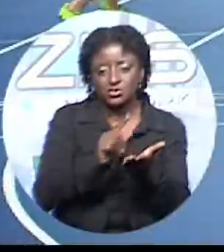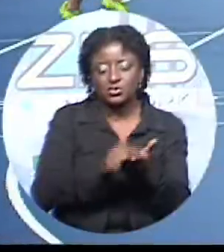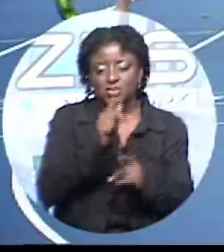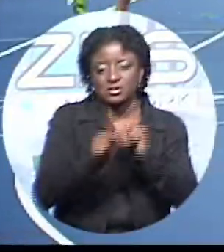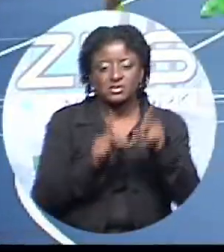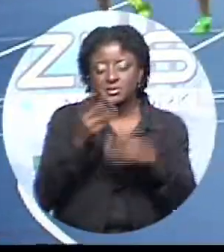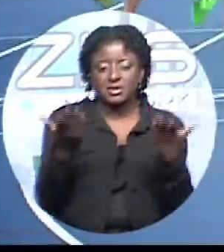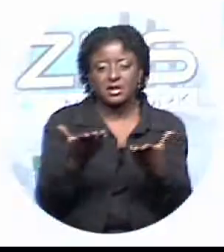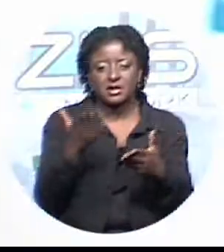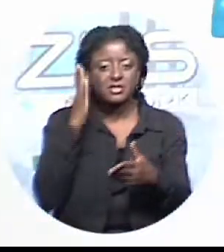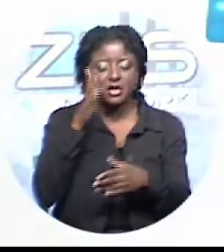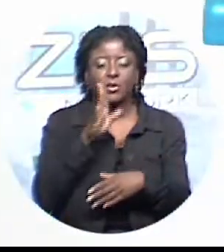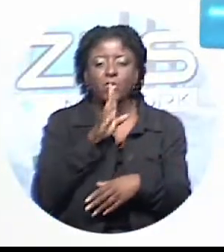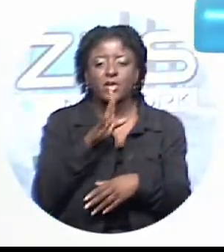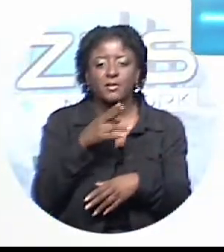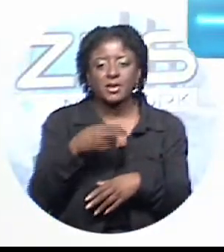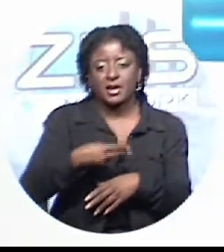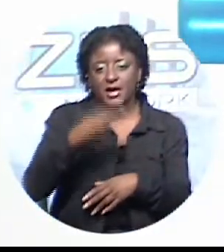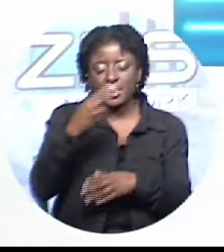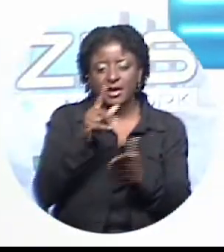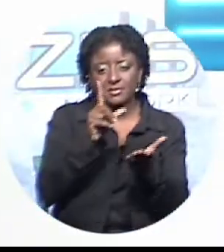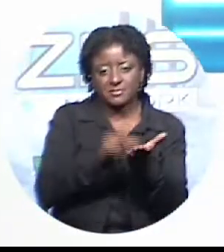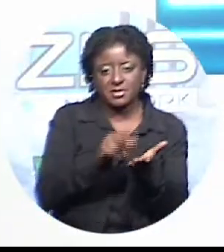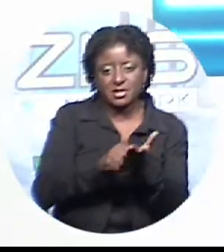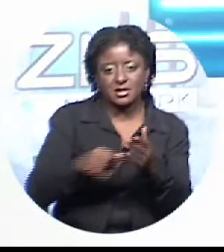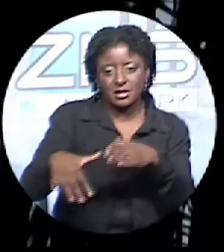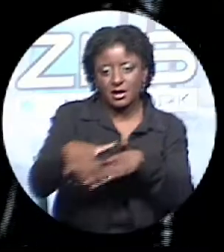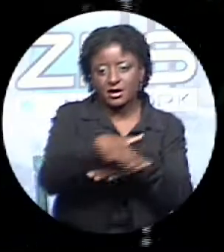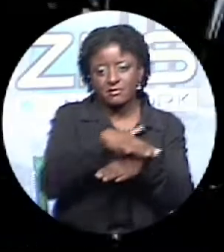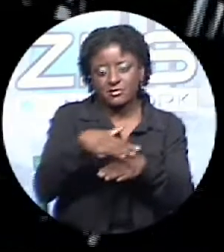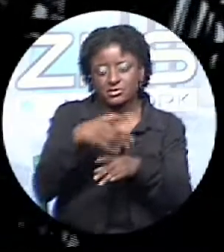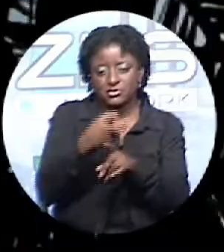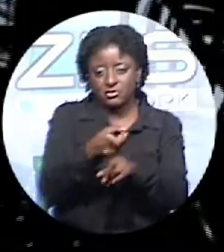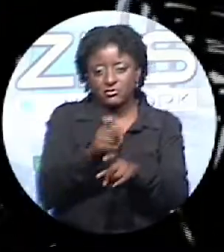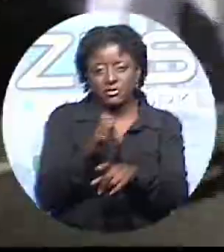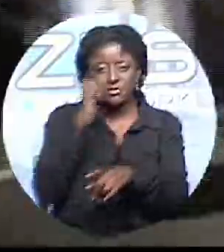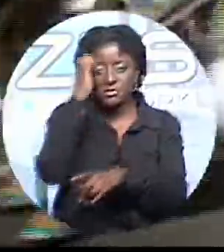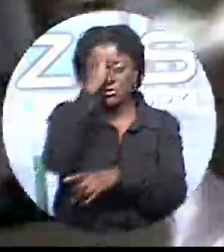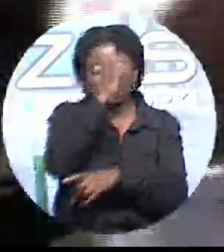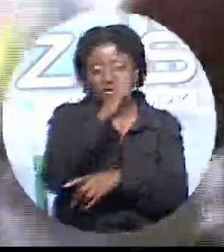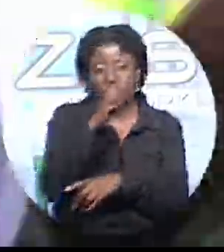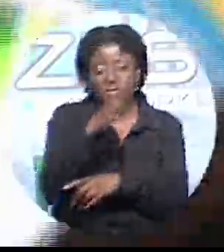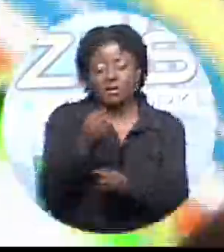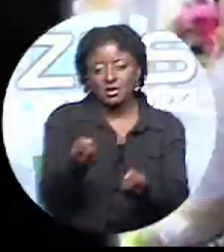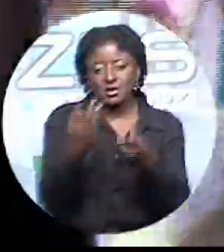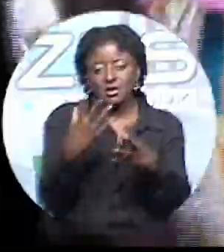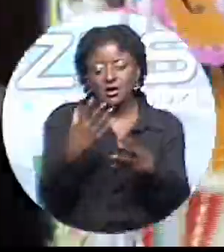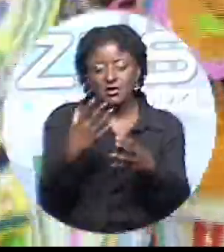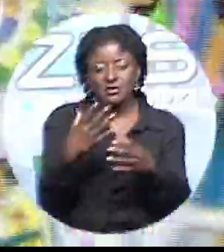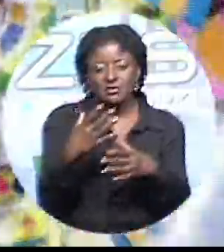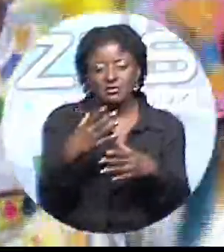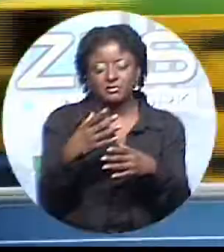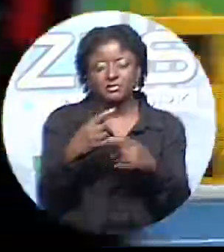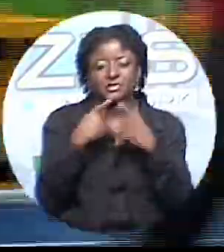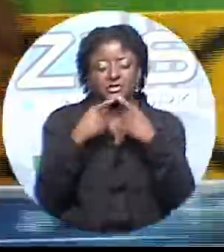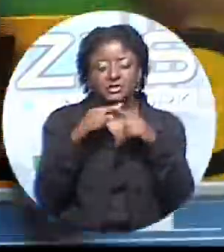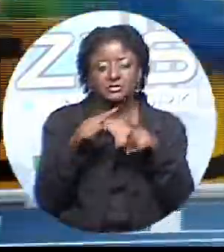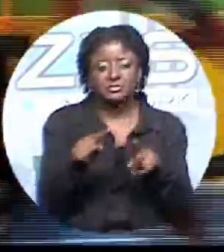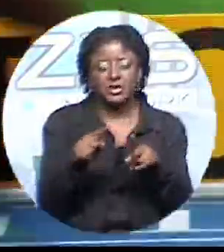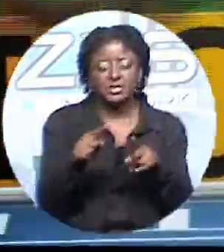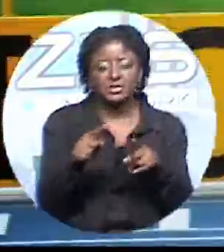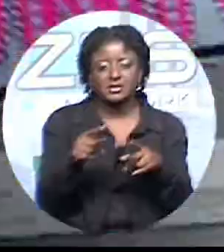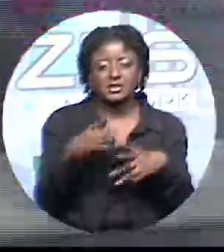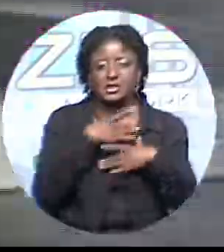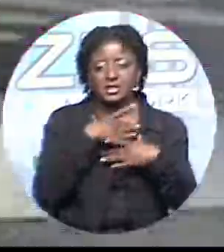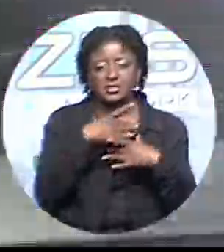from Europe, from the US. There's a lot of journalists who have expressed interest. And I was in Jamaica